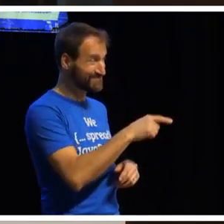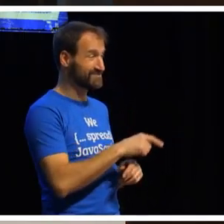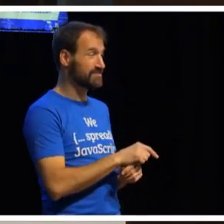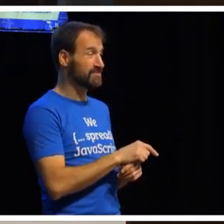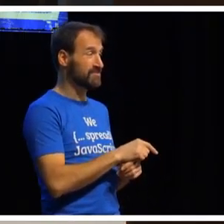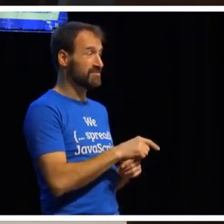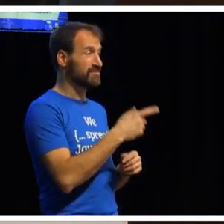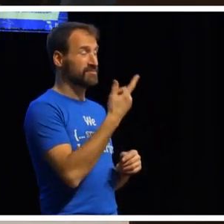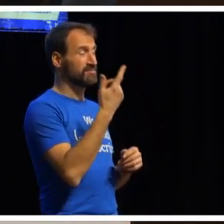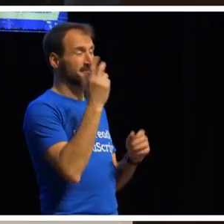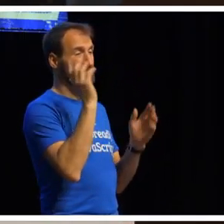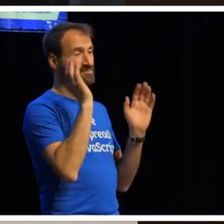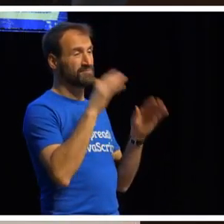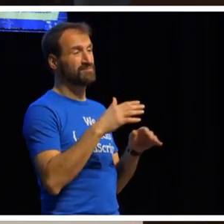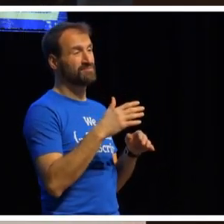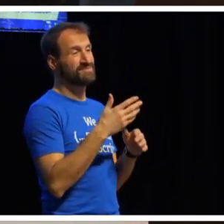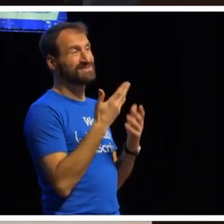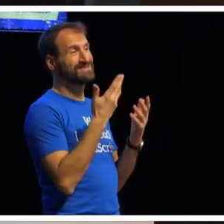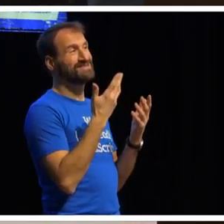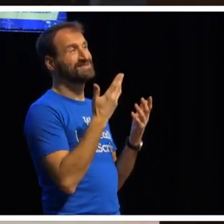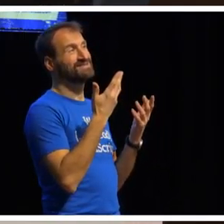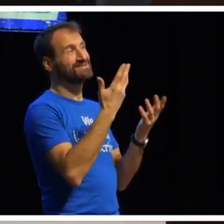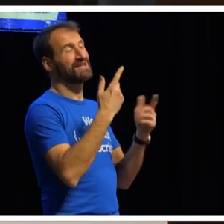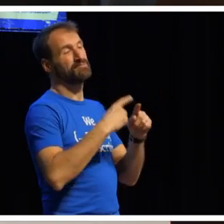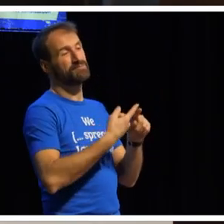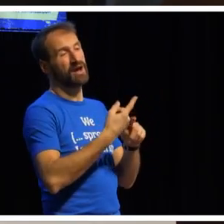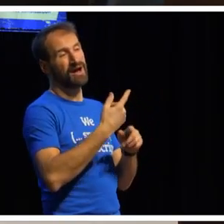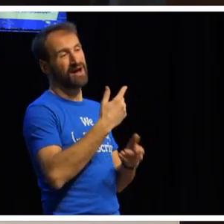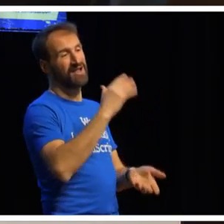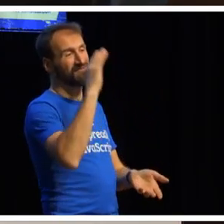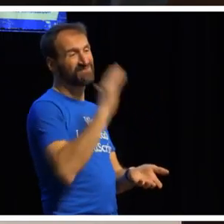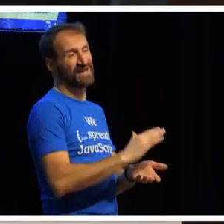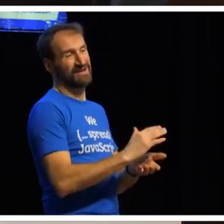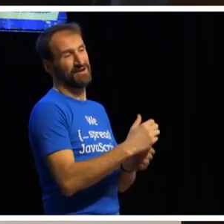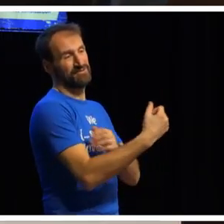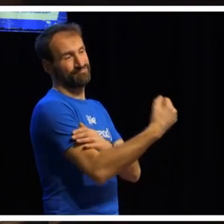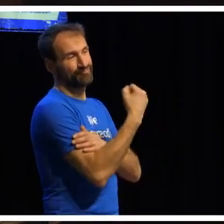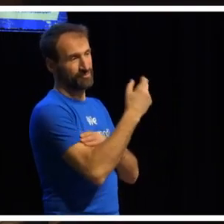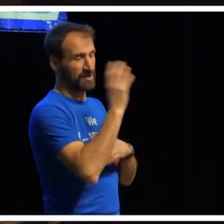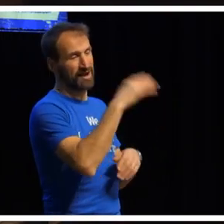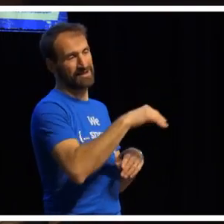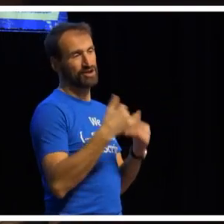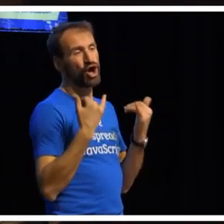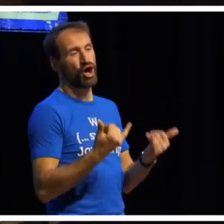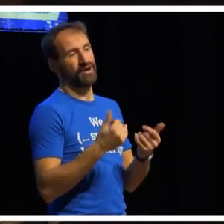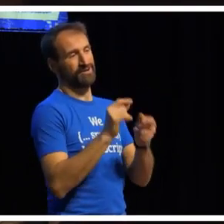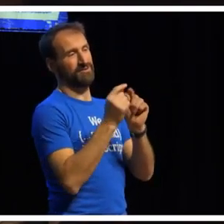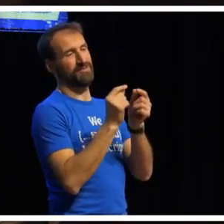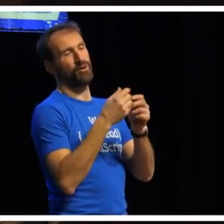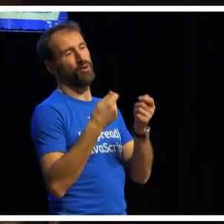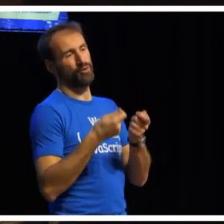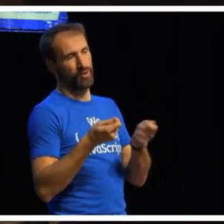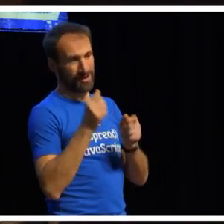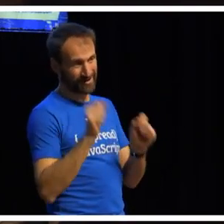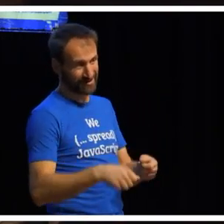times less power than that little chip that was on the tip of the finger at the start. It's got about the same amount of RAM and flash memory